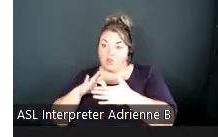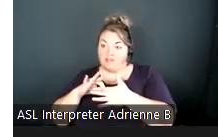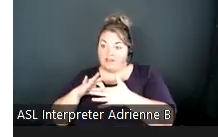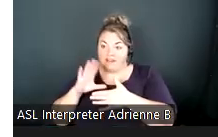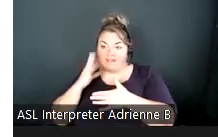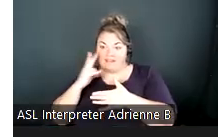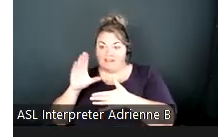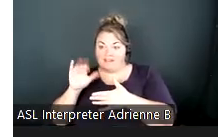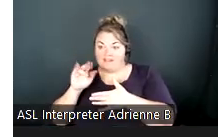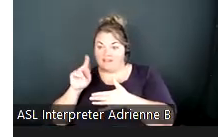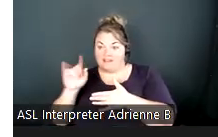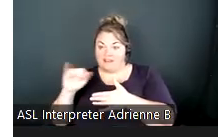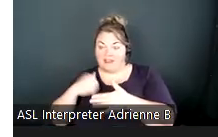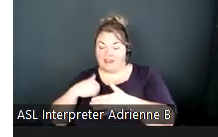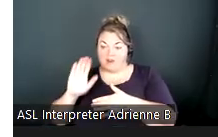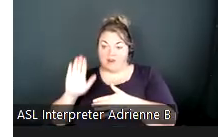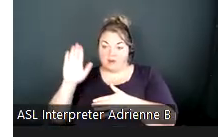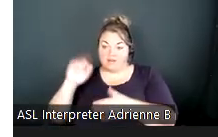raised.